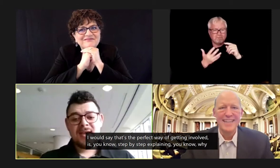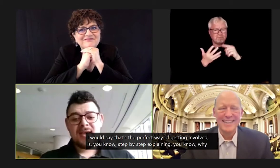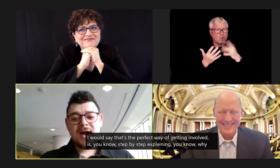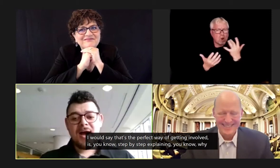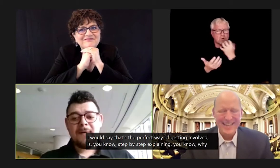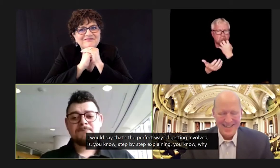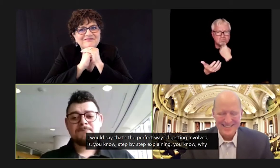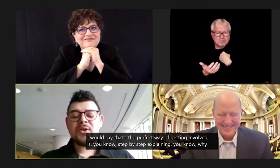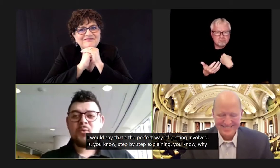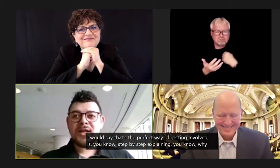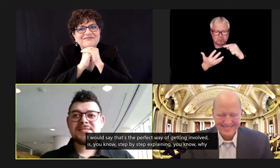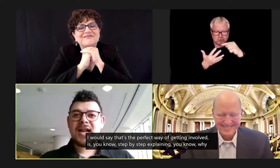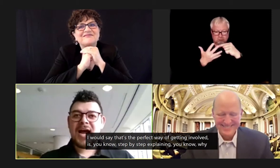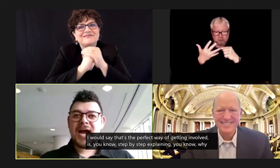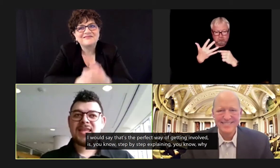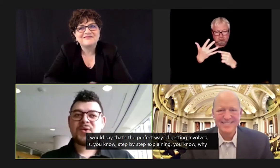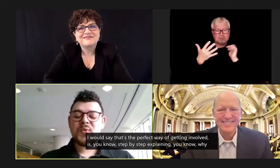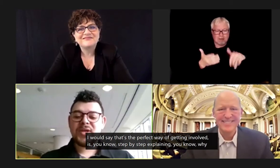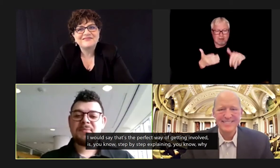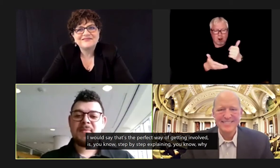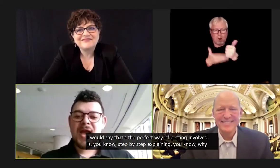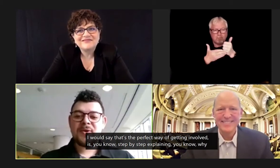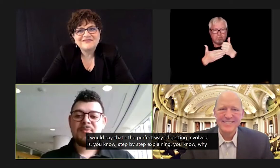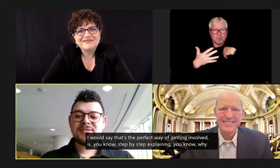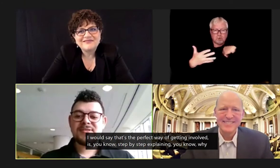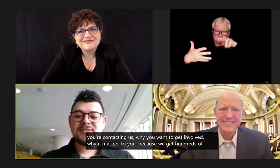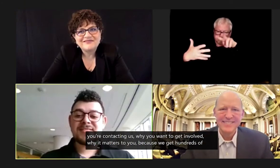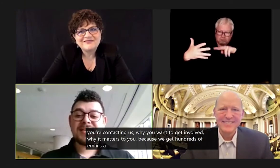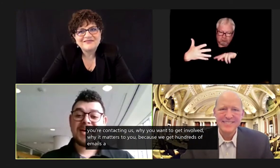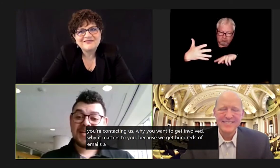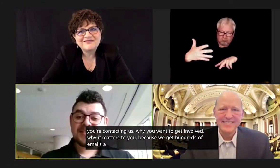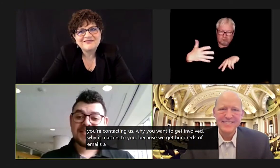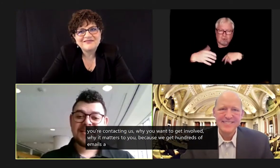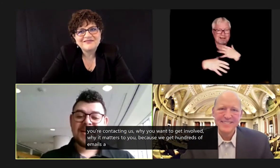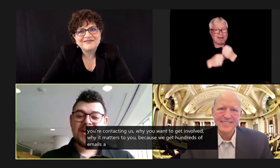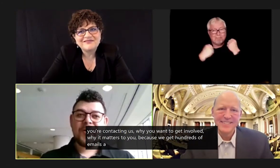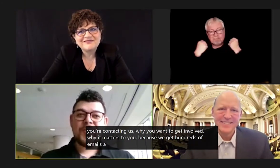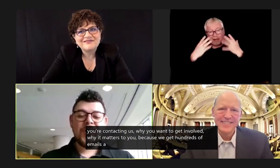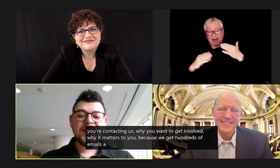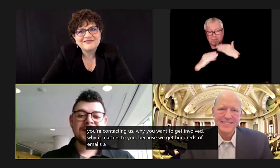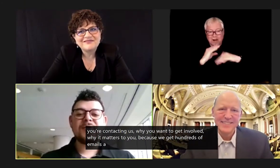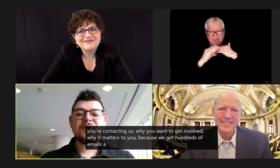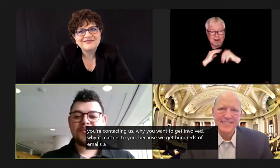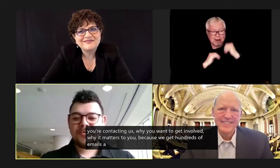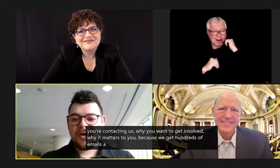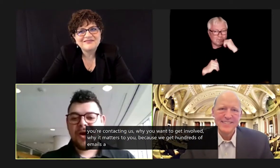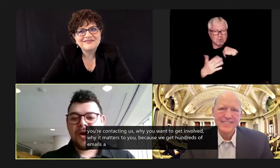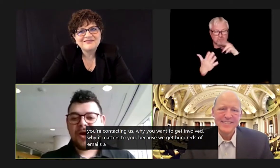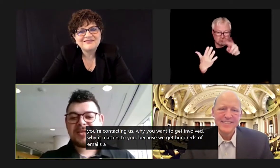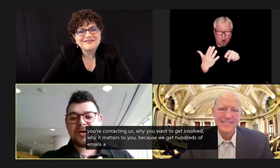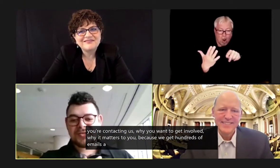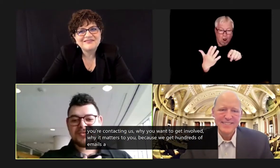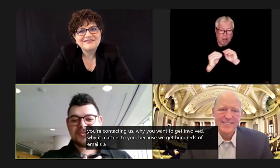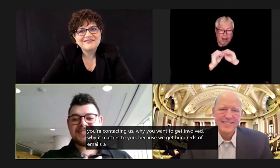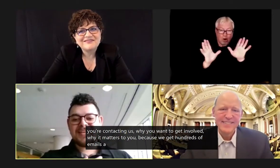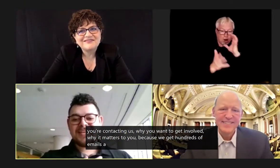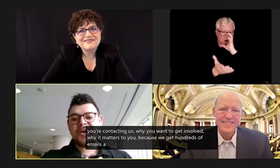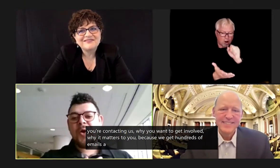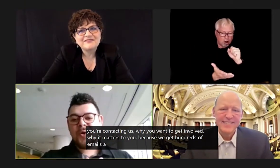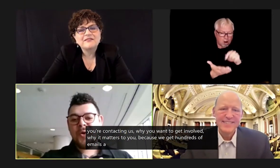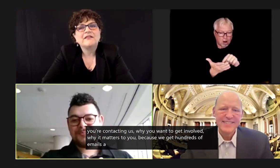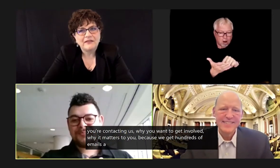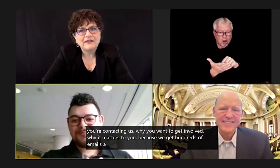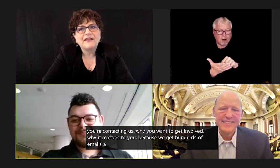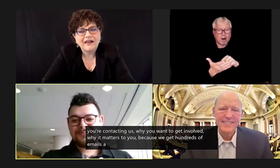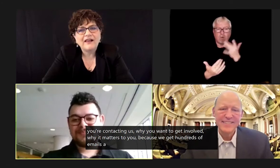day. But the ones that I think really matter most to us are the ones that are really personal and